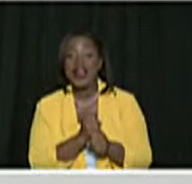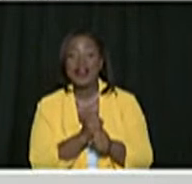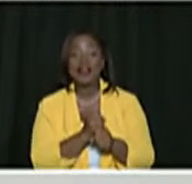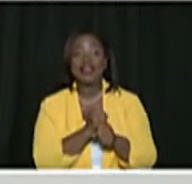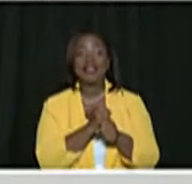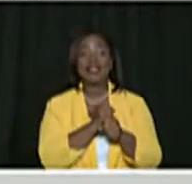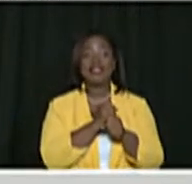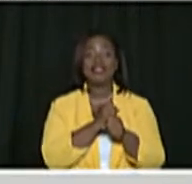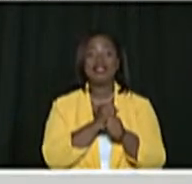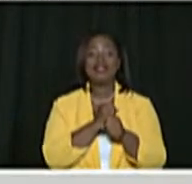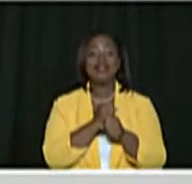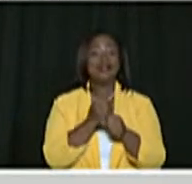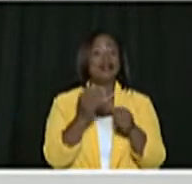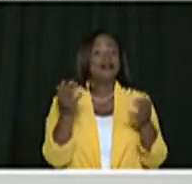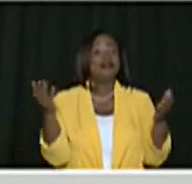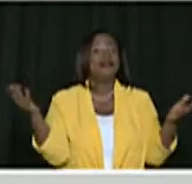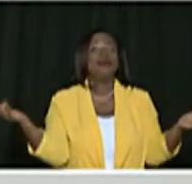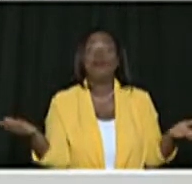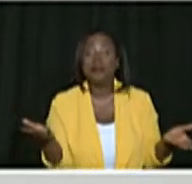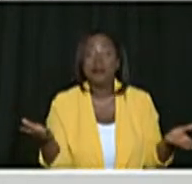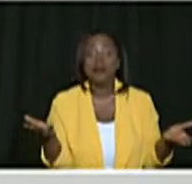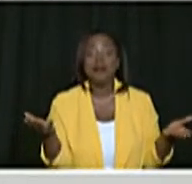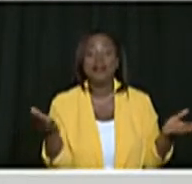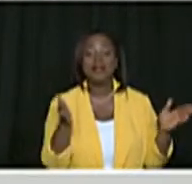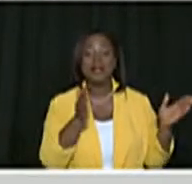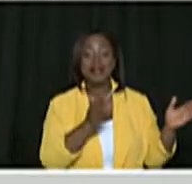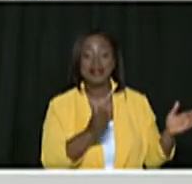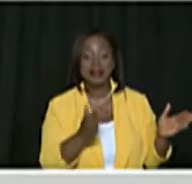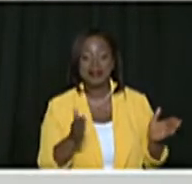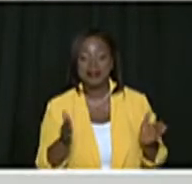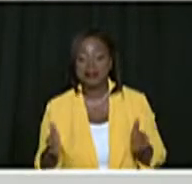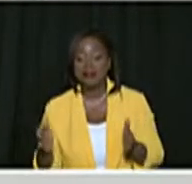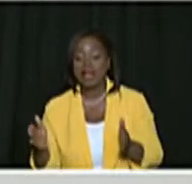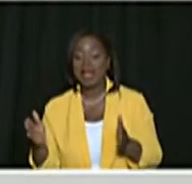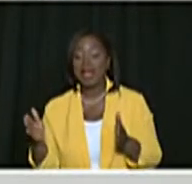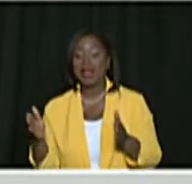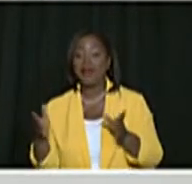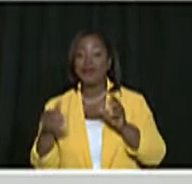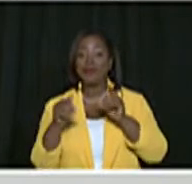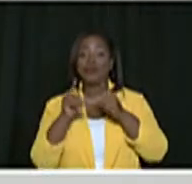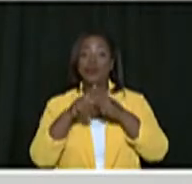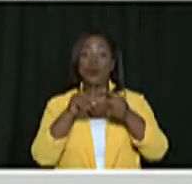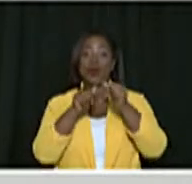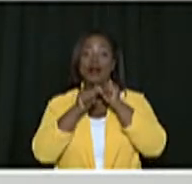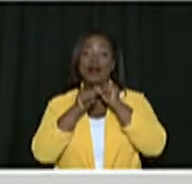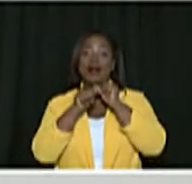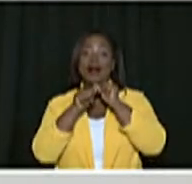there any plans to continue the distance learning